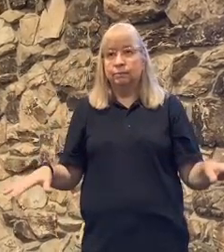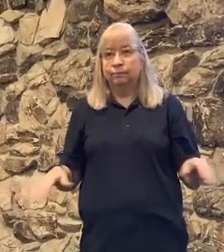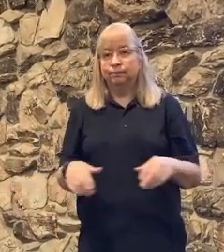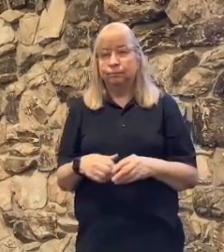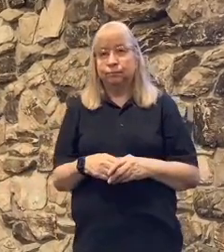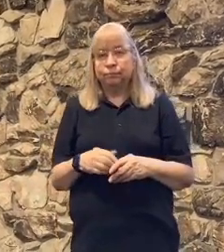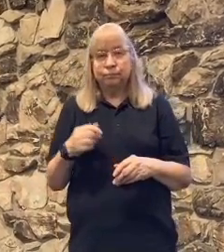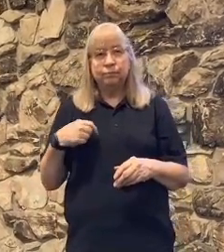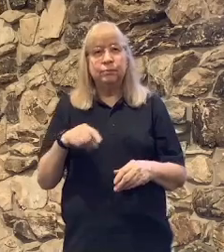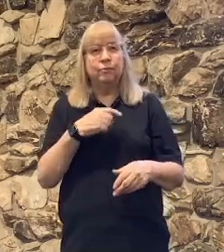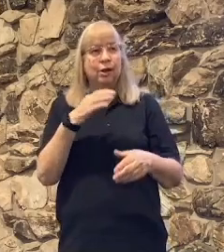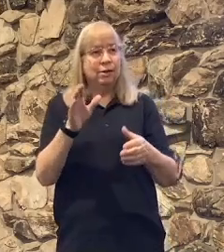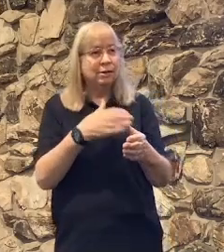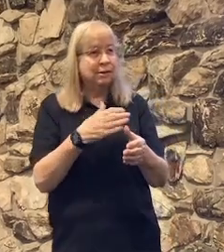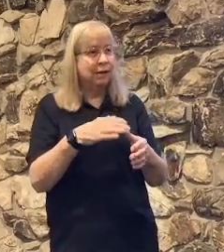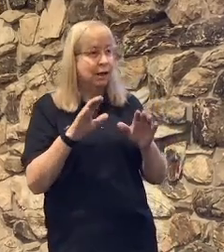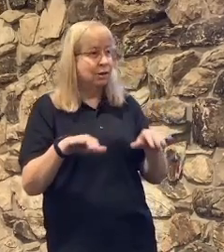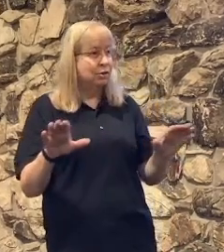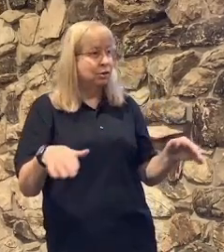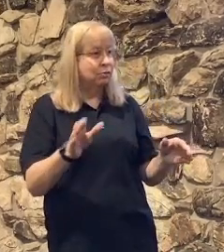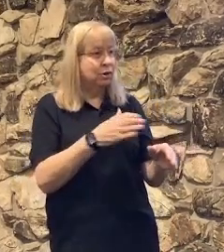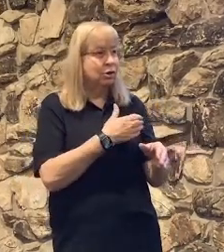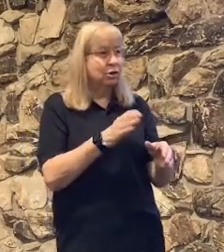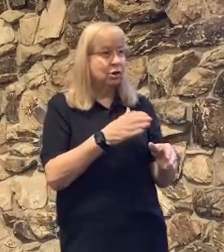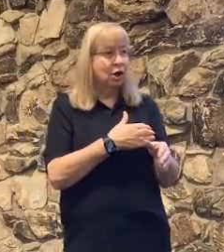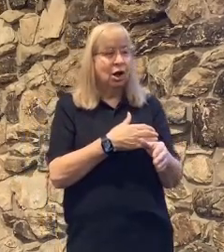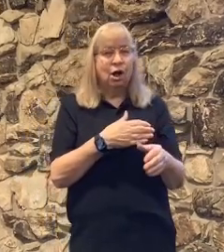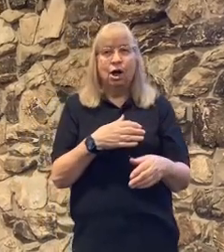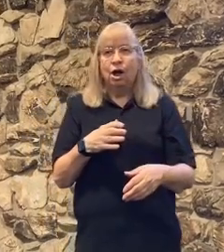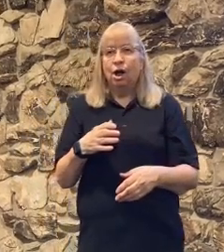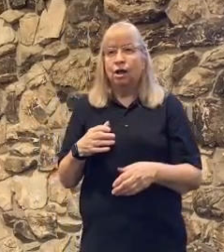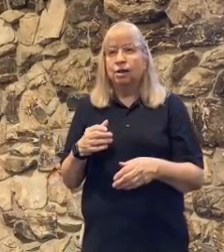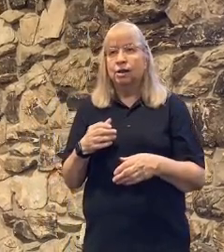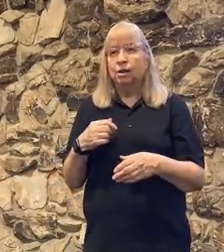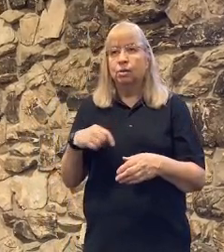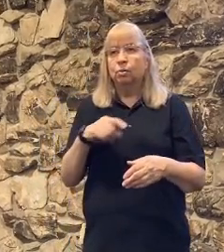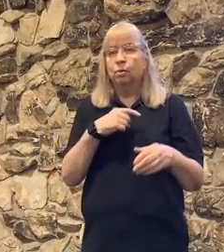We sang children's songs that we did when we were little, like that one.